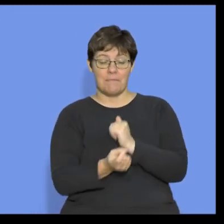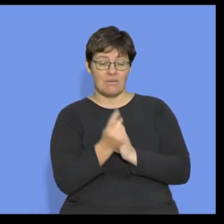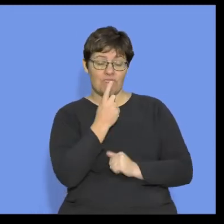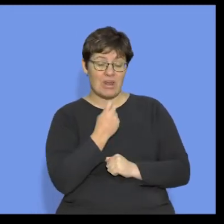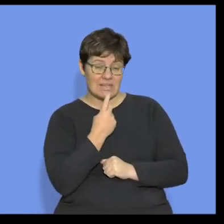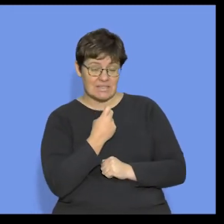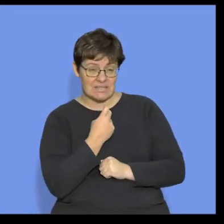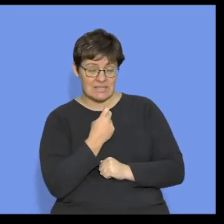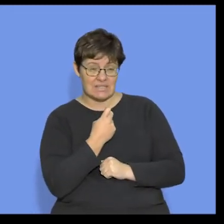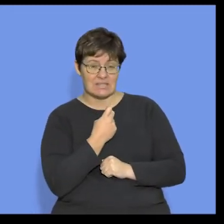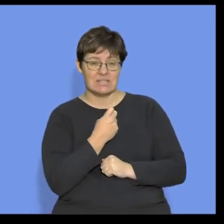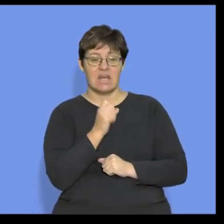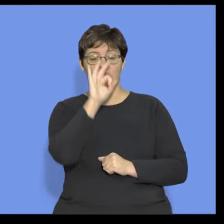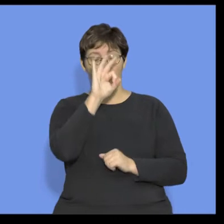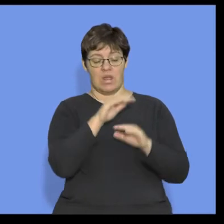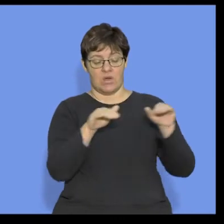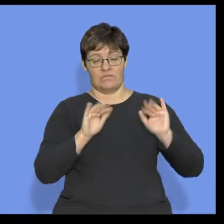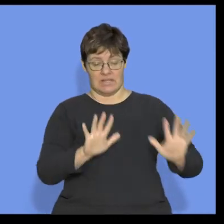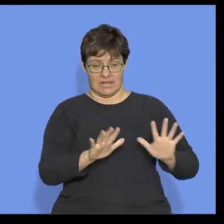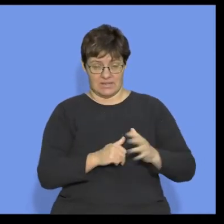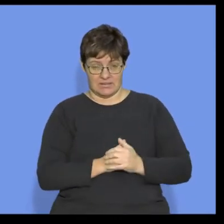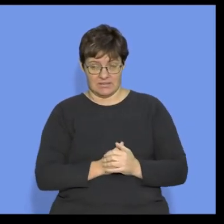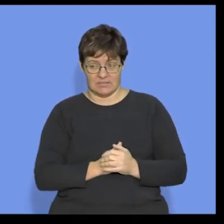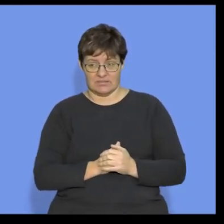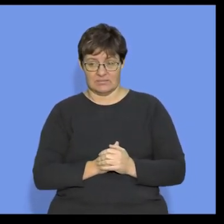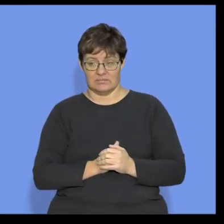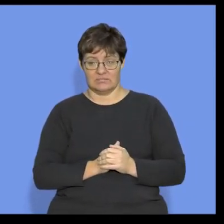occurring is 3 out of 10.